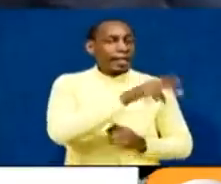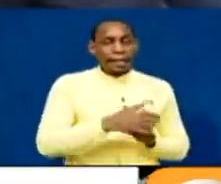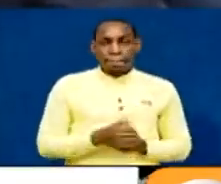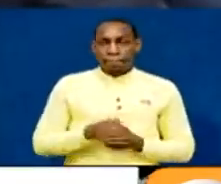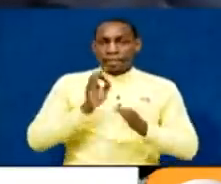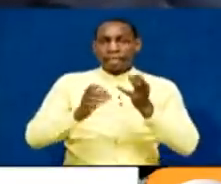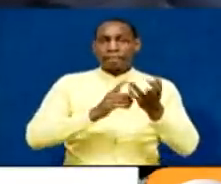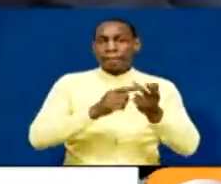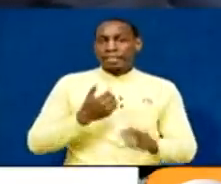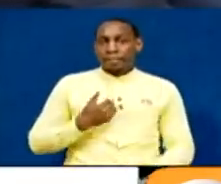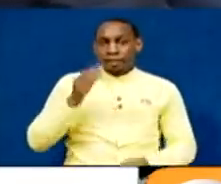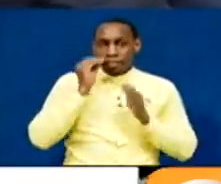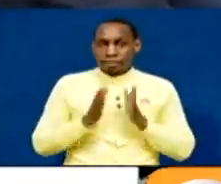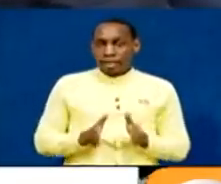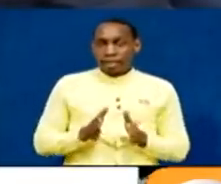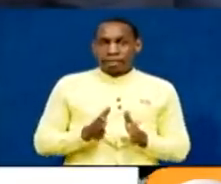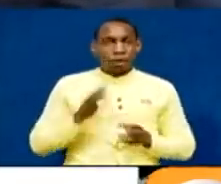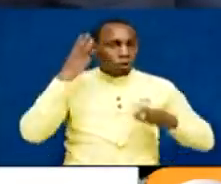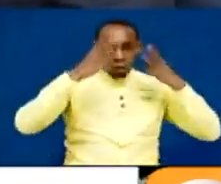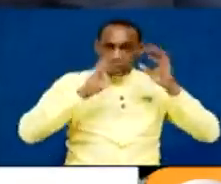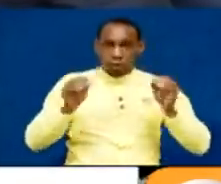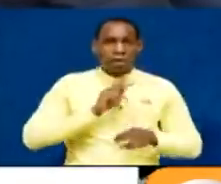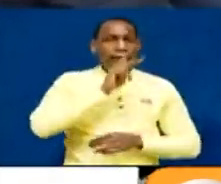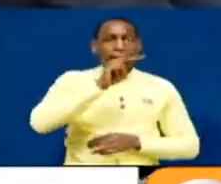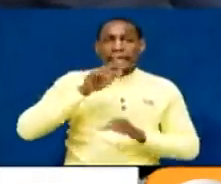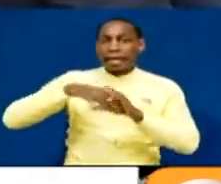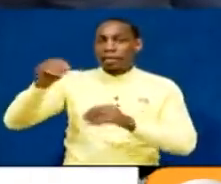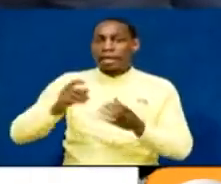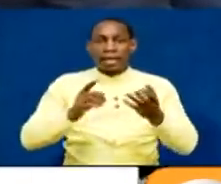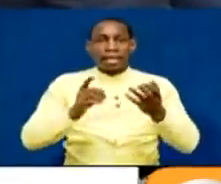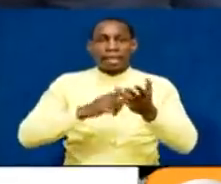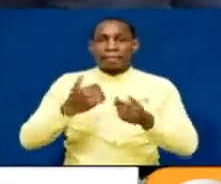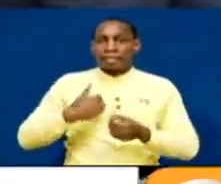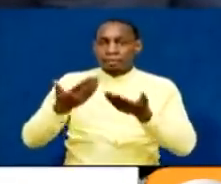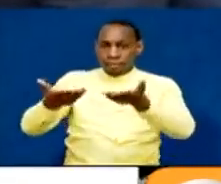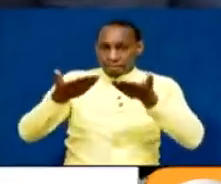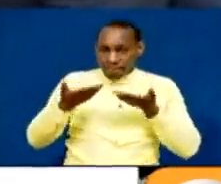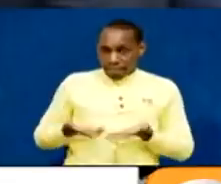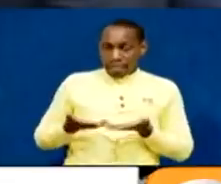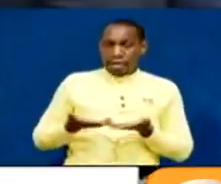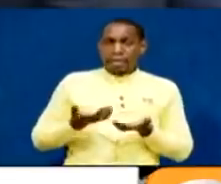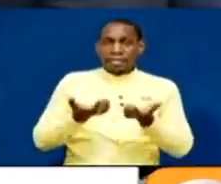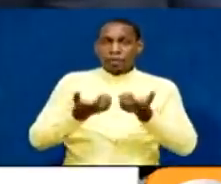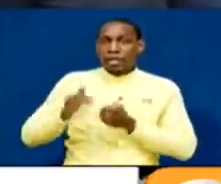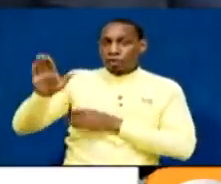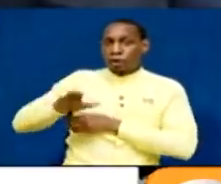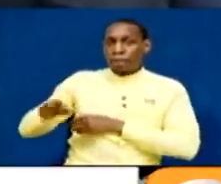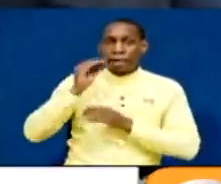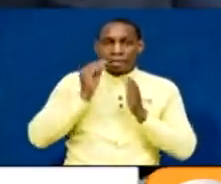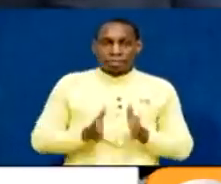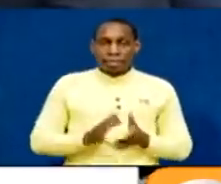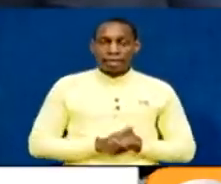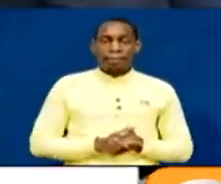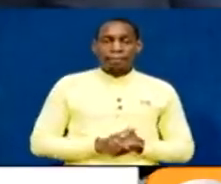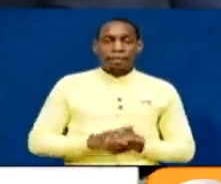if you have numbers, Mr. Speaker, don't be worried. Don't shout outside there. We have numbers. Bring your numbers here now. They are required in the house, Mr. Speaker.